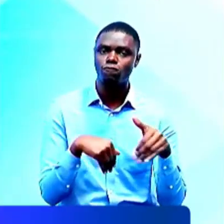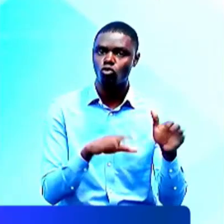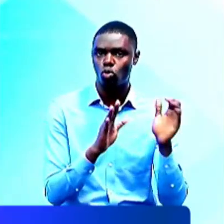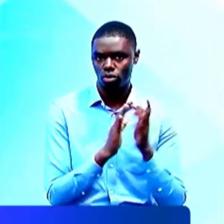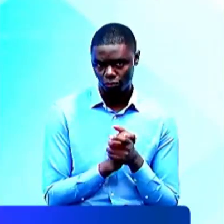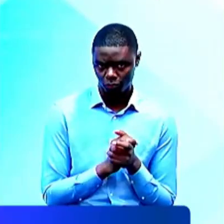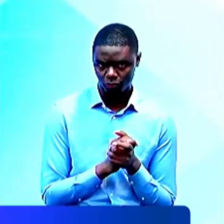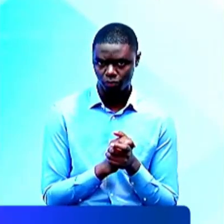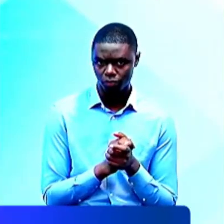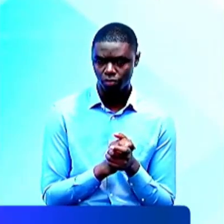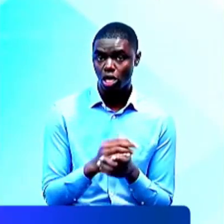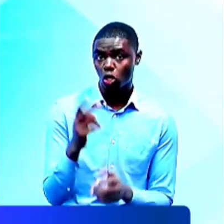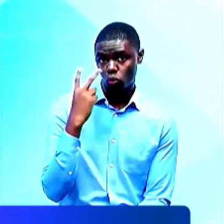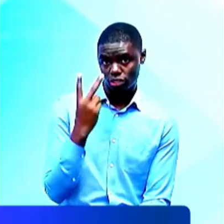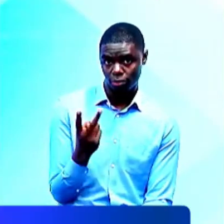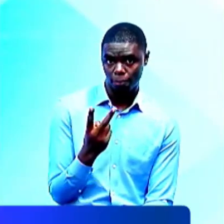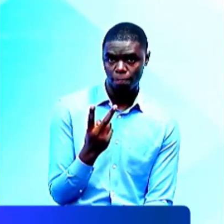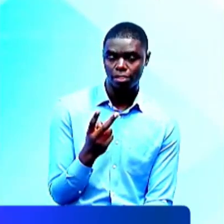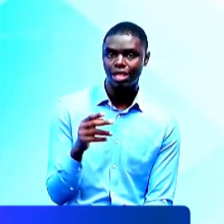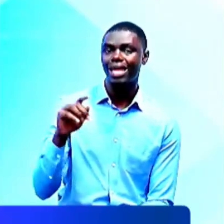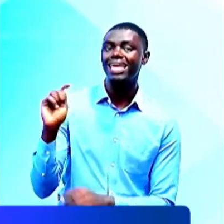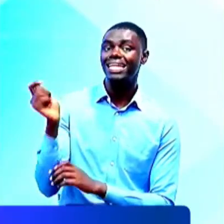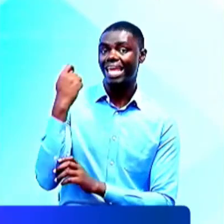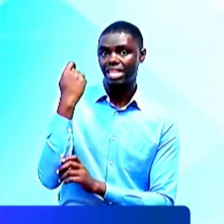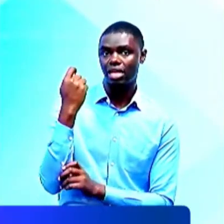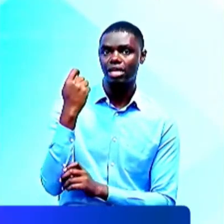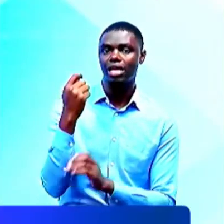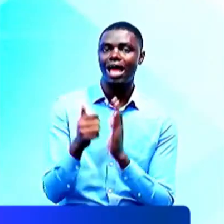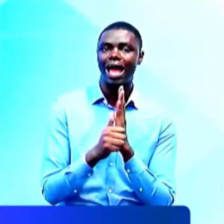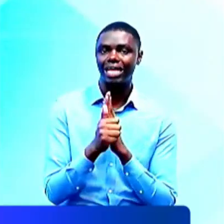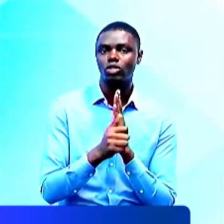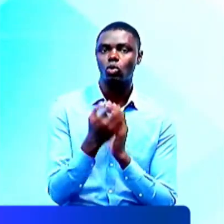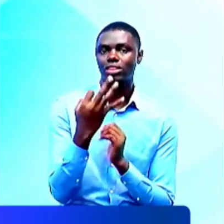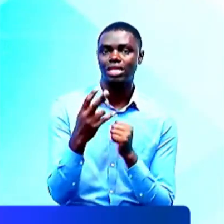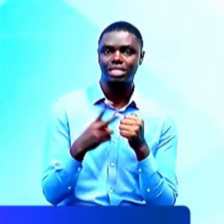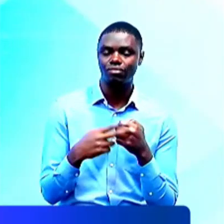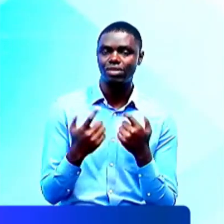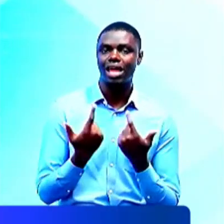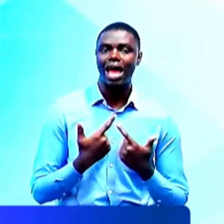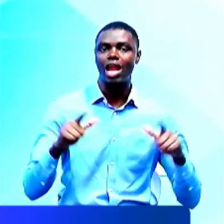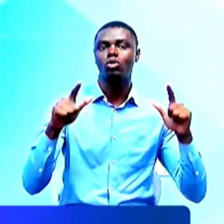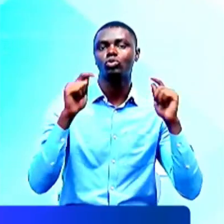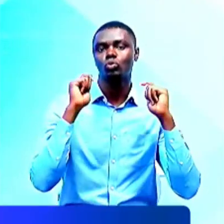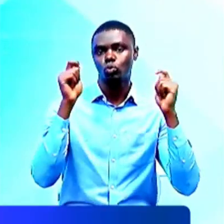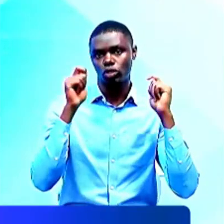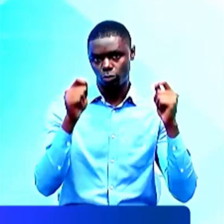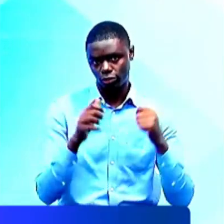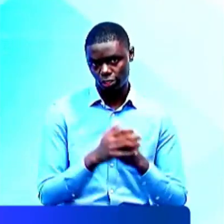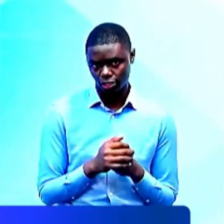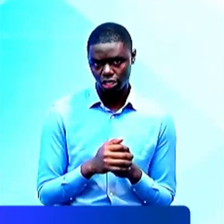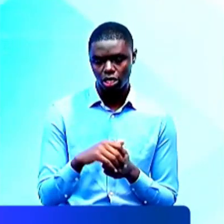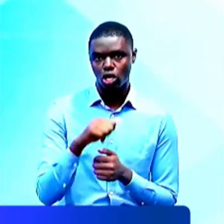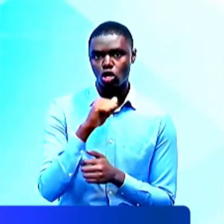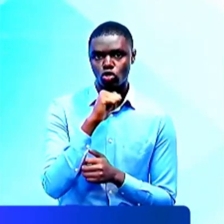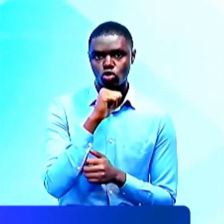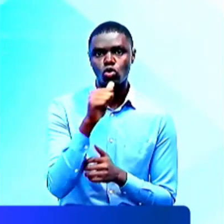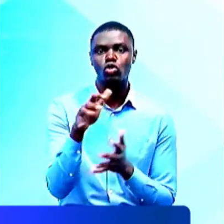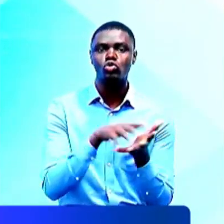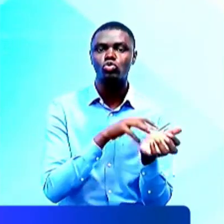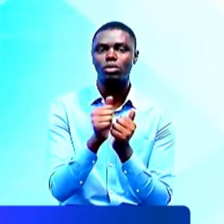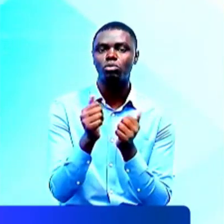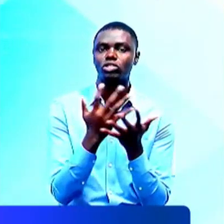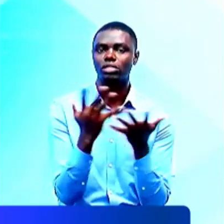Yes. And, you see, in Kenya, Article 37 allows you to demonstrate, not to